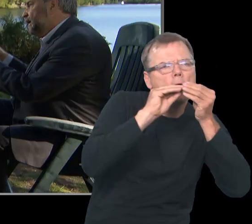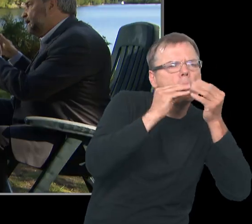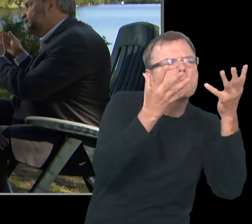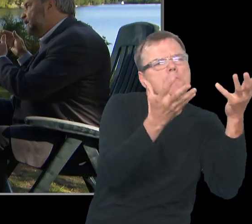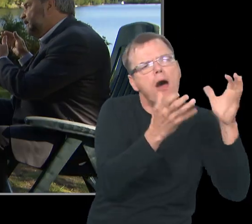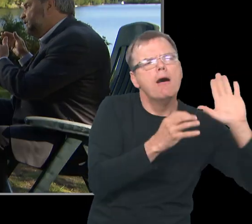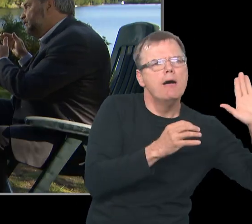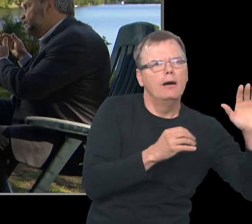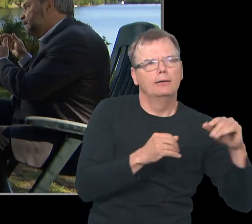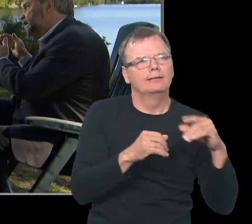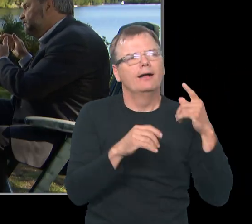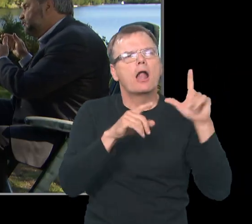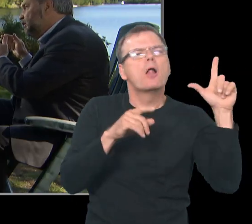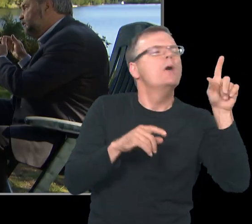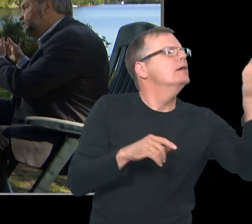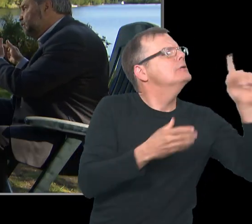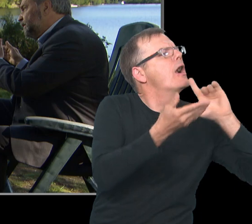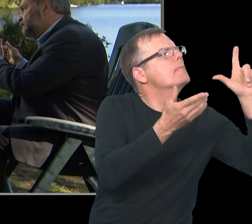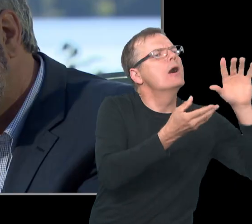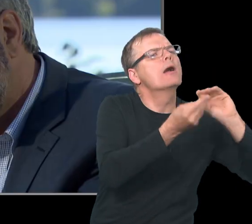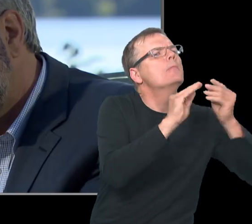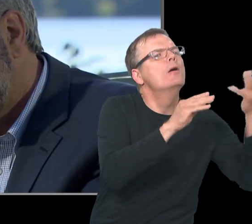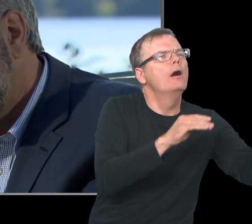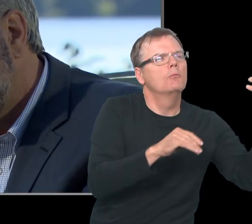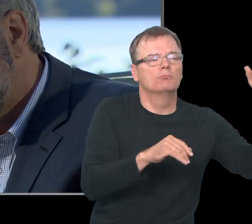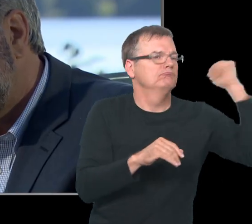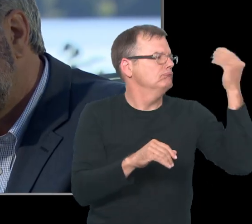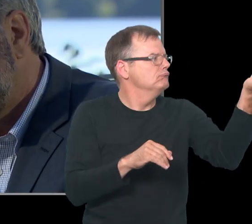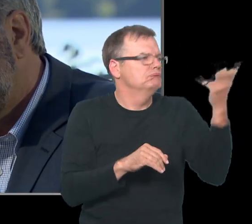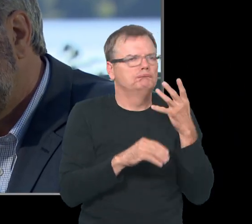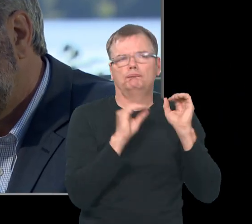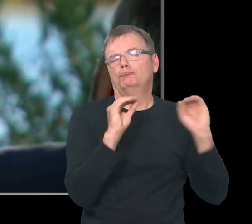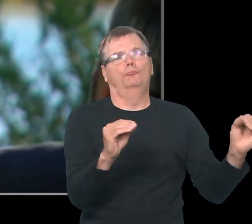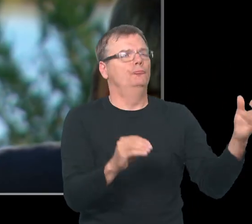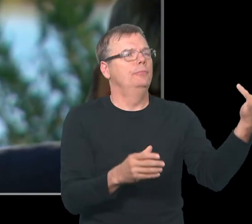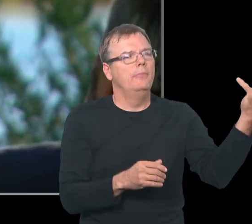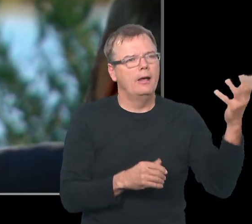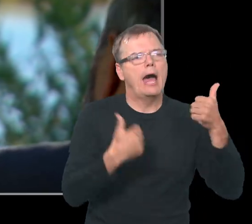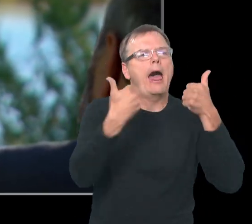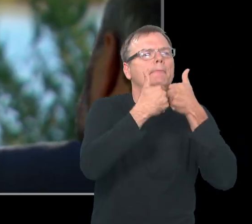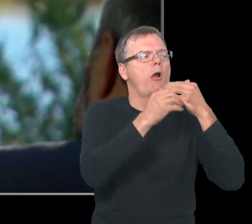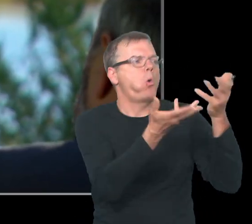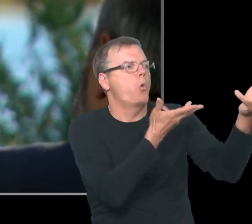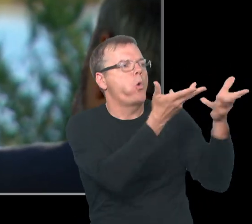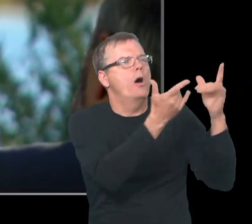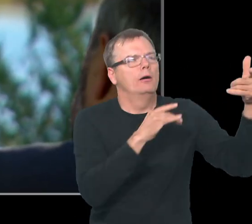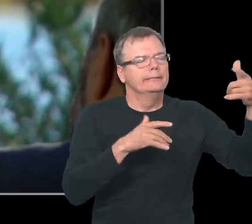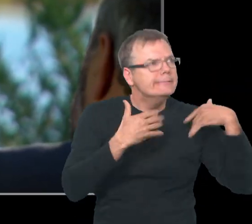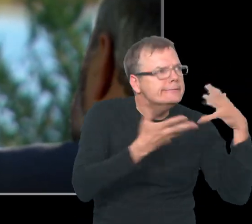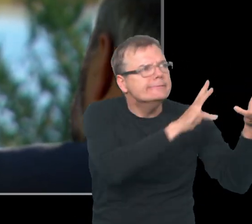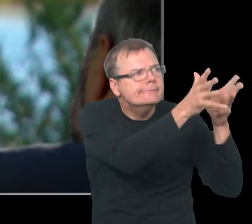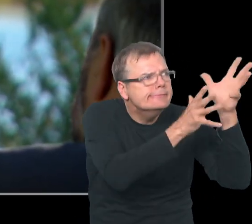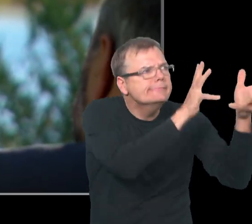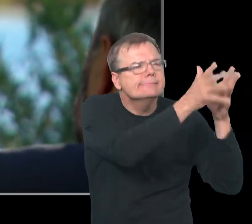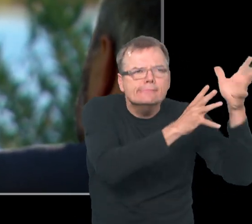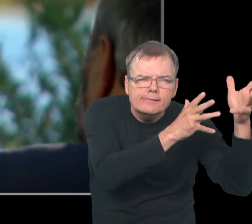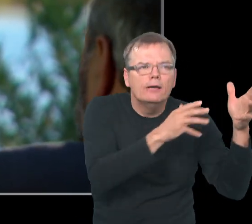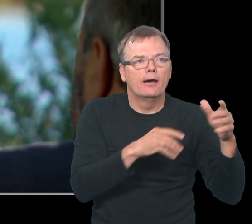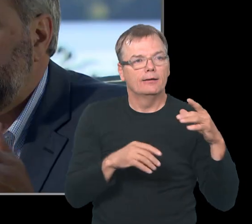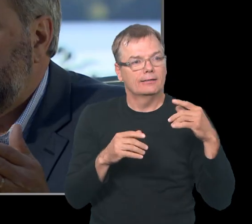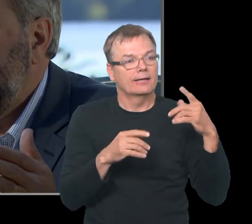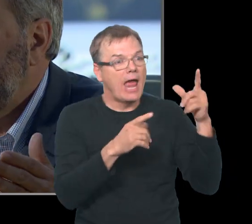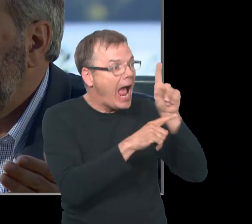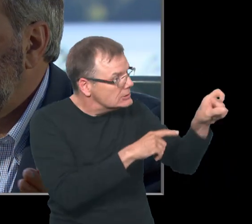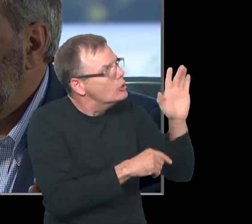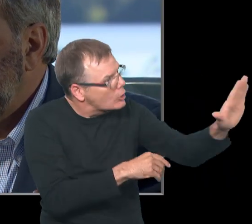game. It's a game that they're playing to talk to the rest of Canada. You're not actually saying the number to me. You mean 50.1 when you say when you win, right?